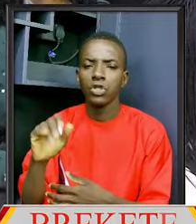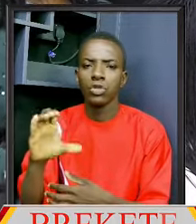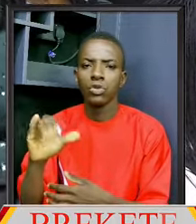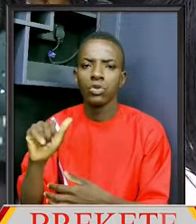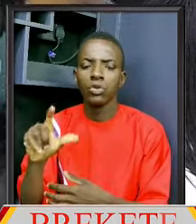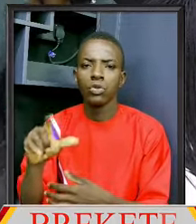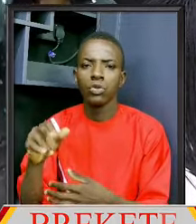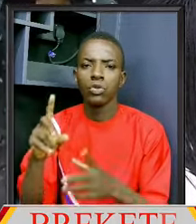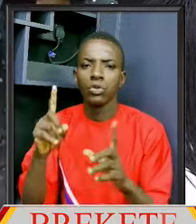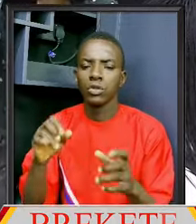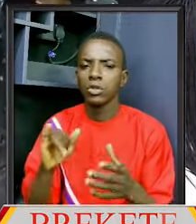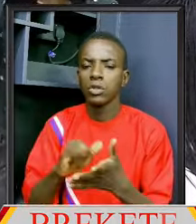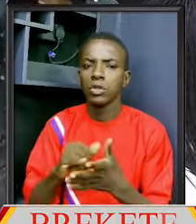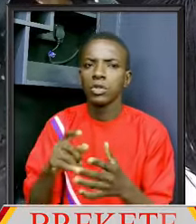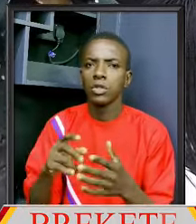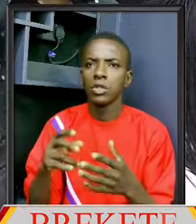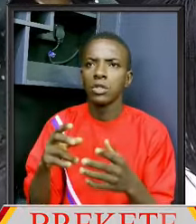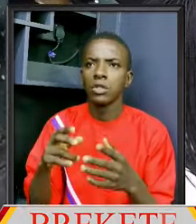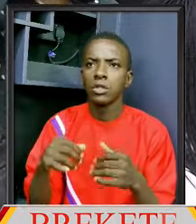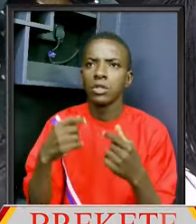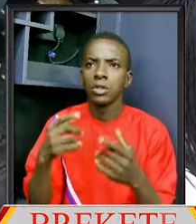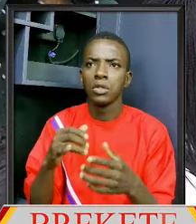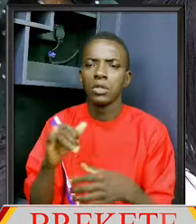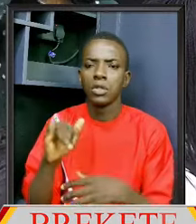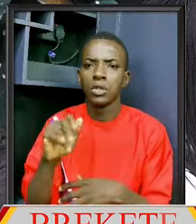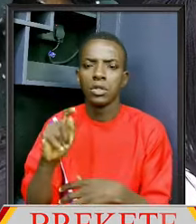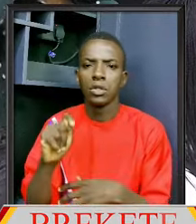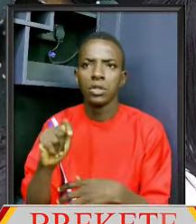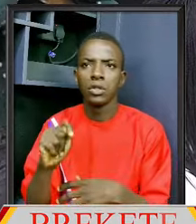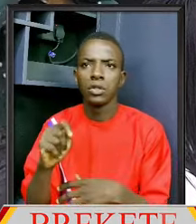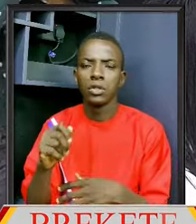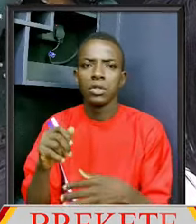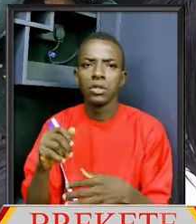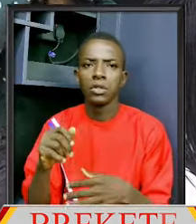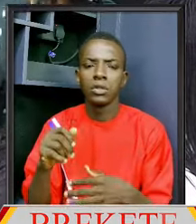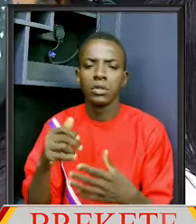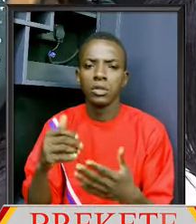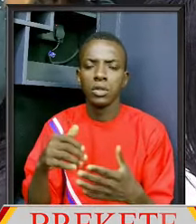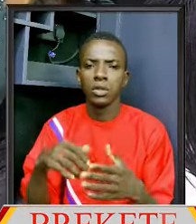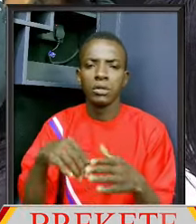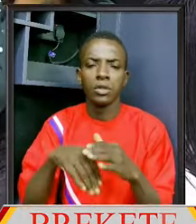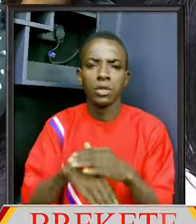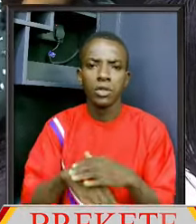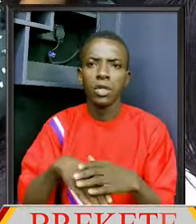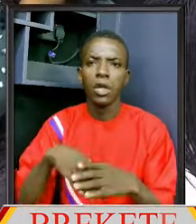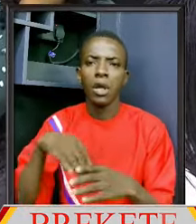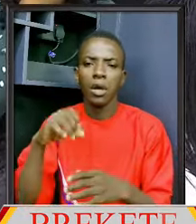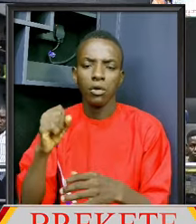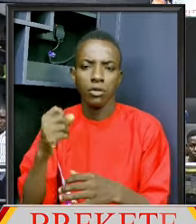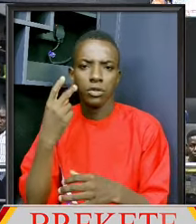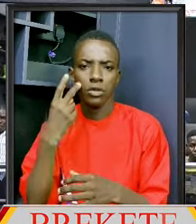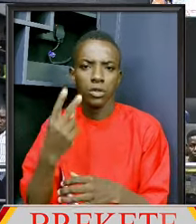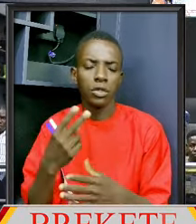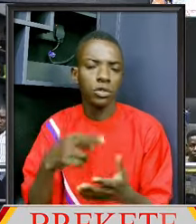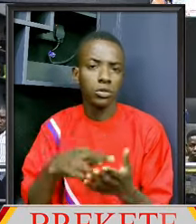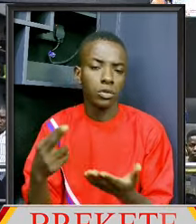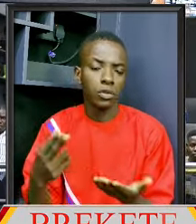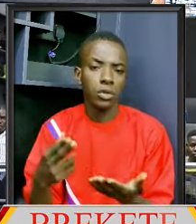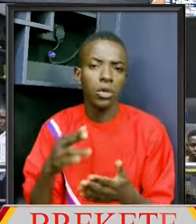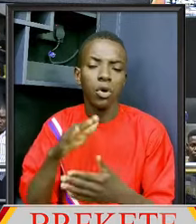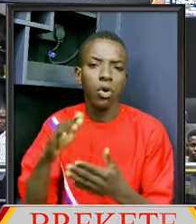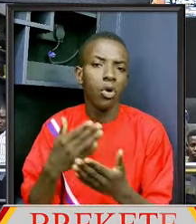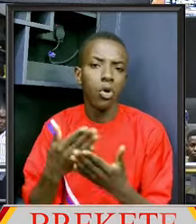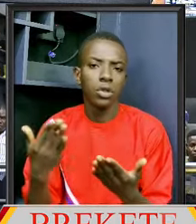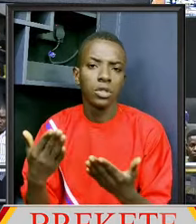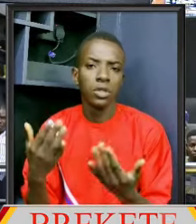test, now their sample they come. When I wear the IT, garbage in, garbage out. Now you go see. All